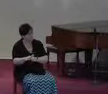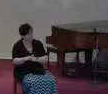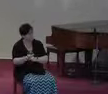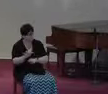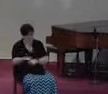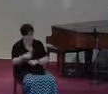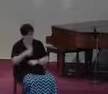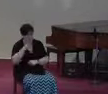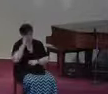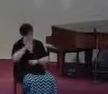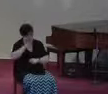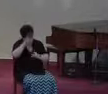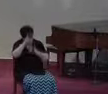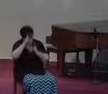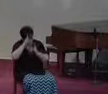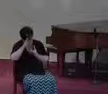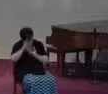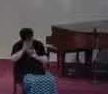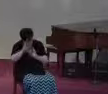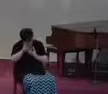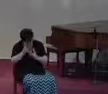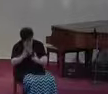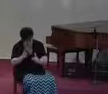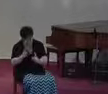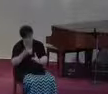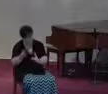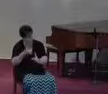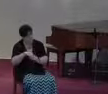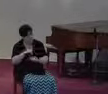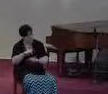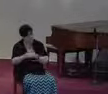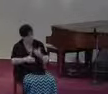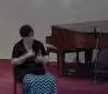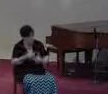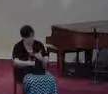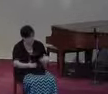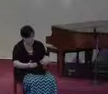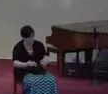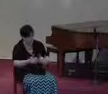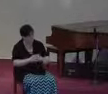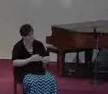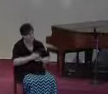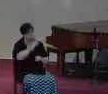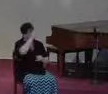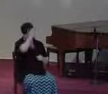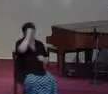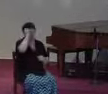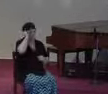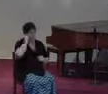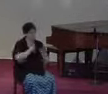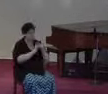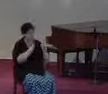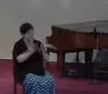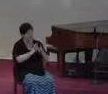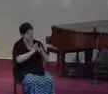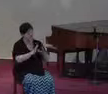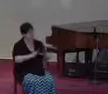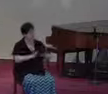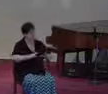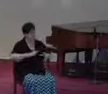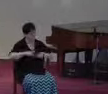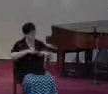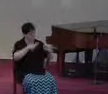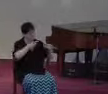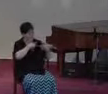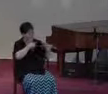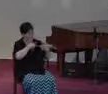that I'm going to honor you in the process." See, Jesus was taking responsibility on the cross. He